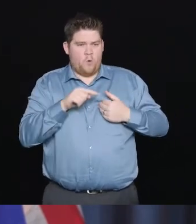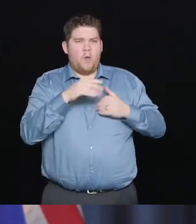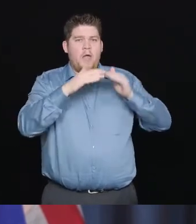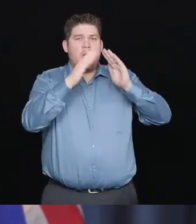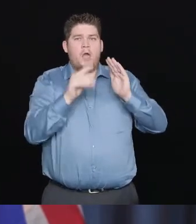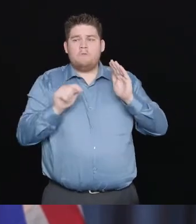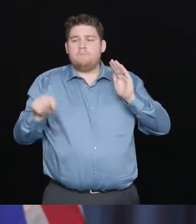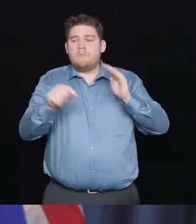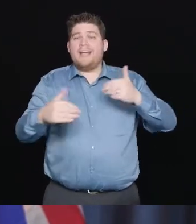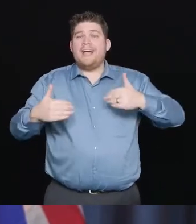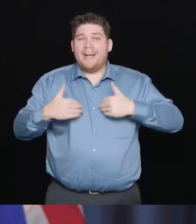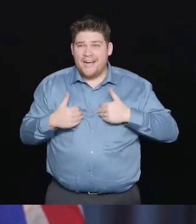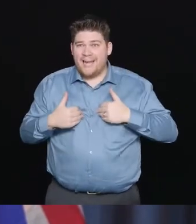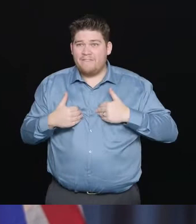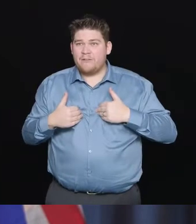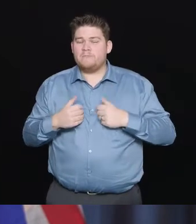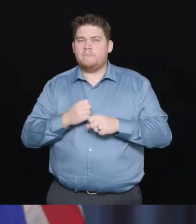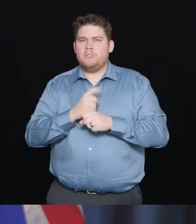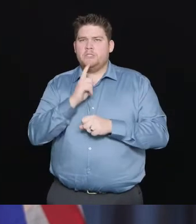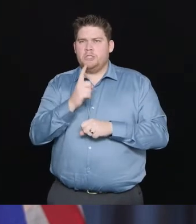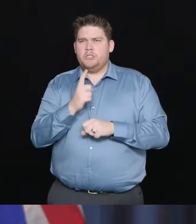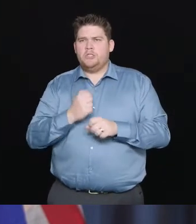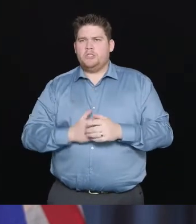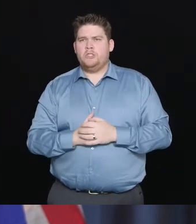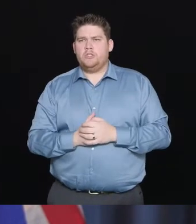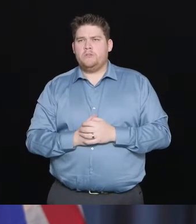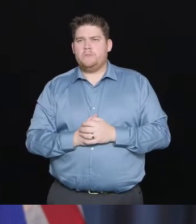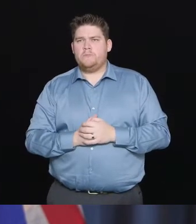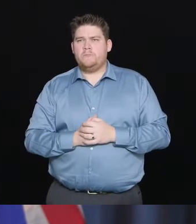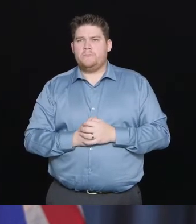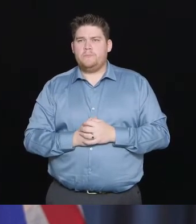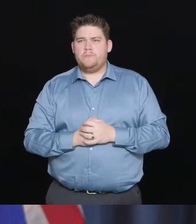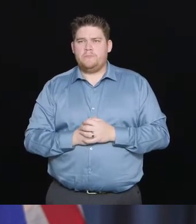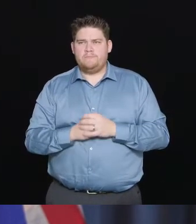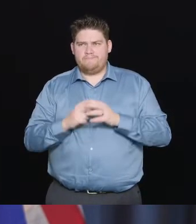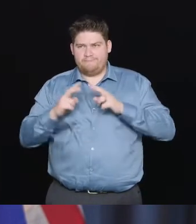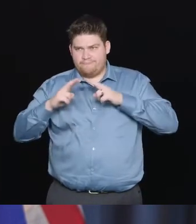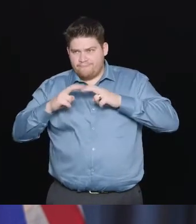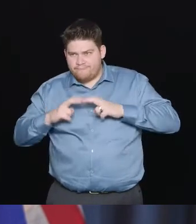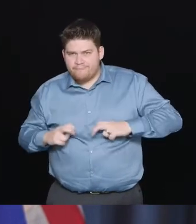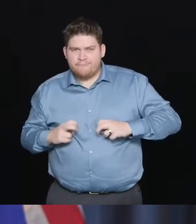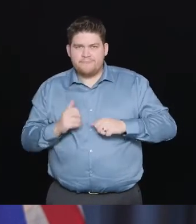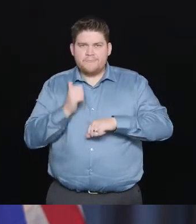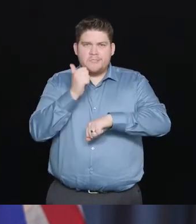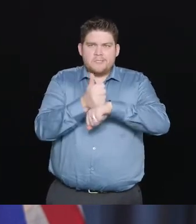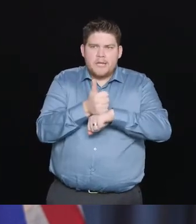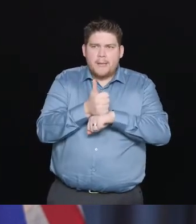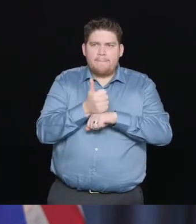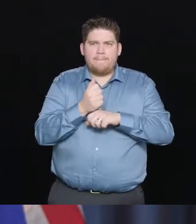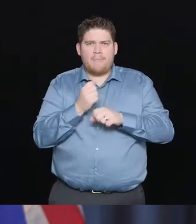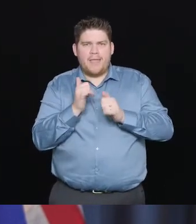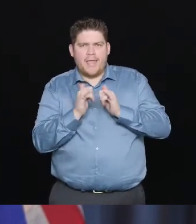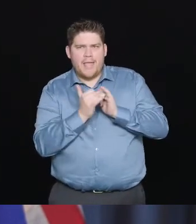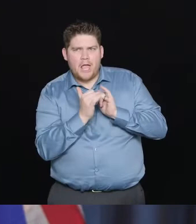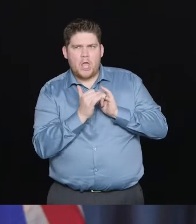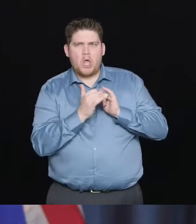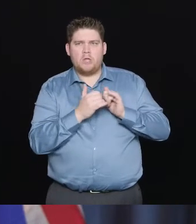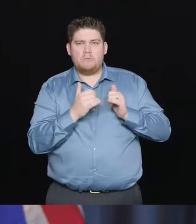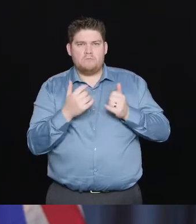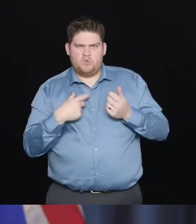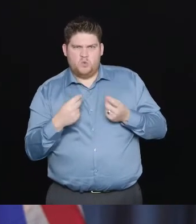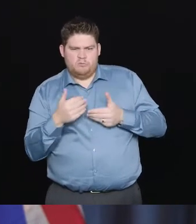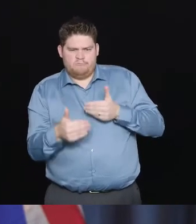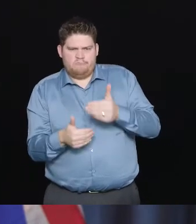potential exposures. So it's really challenging, and it is a discussion that needs to be between